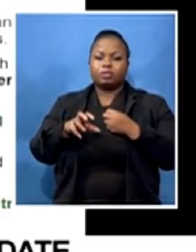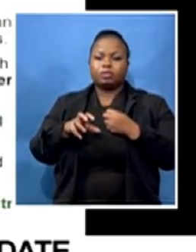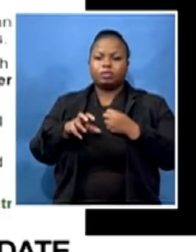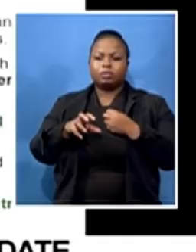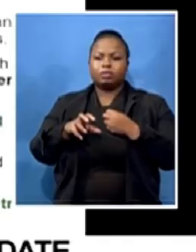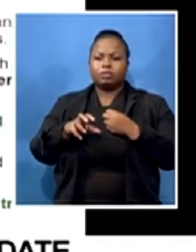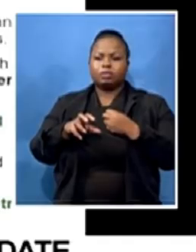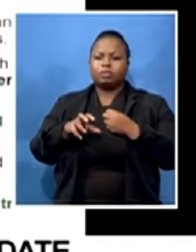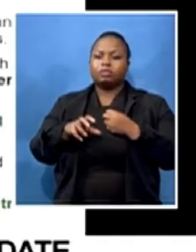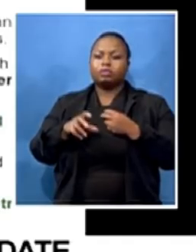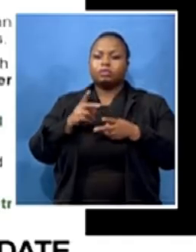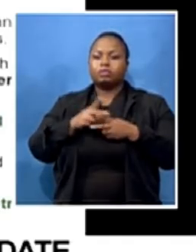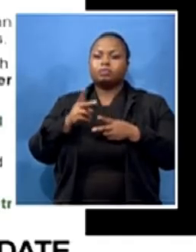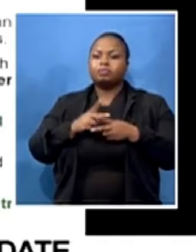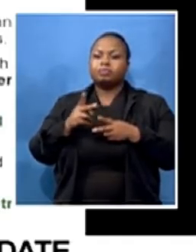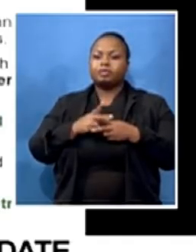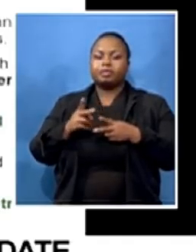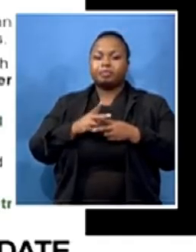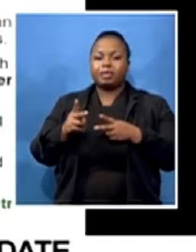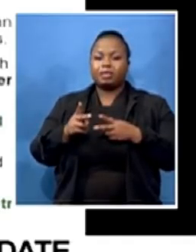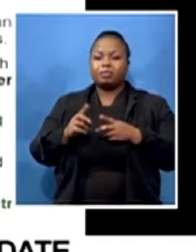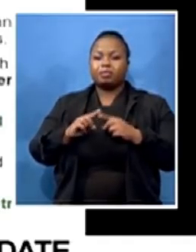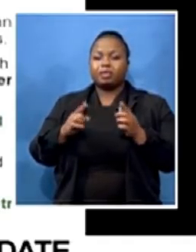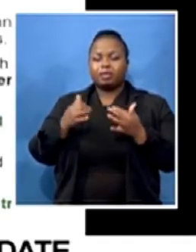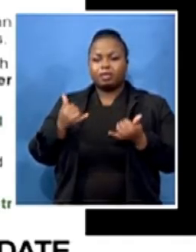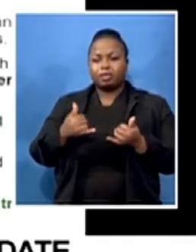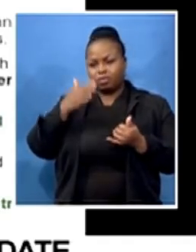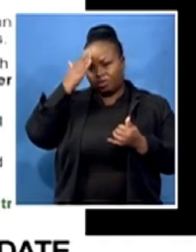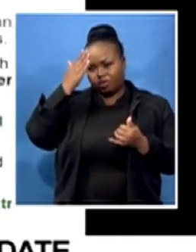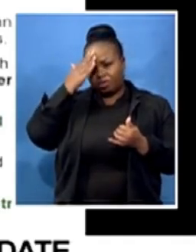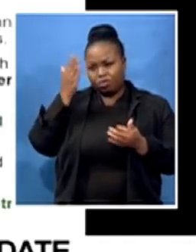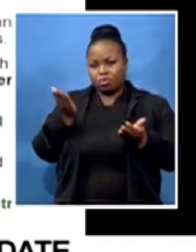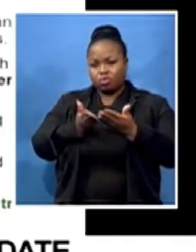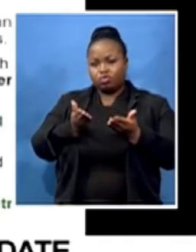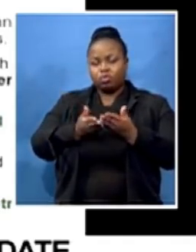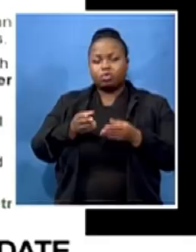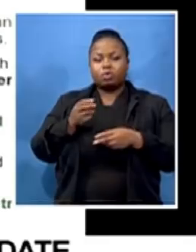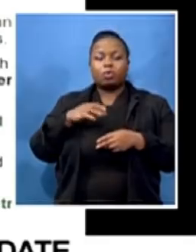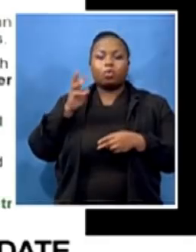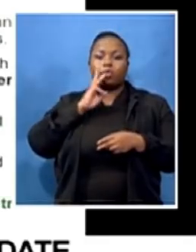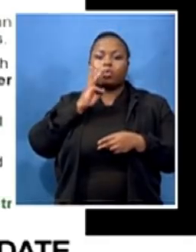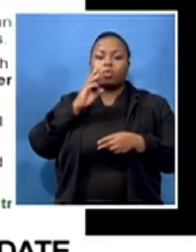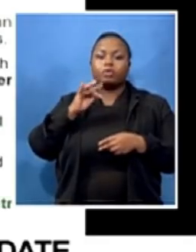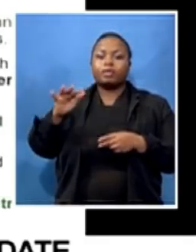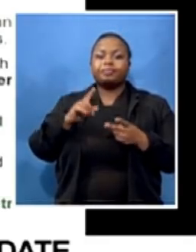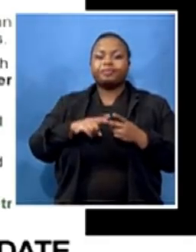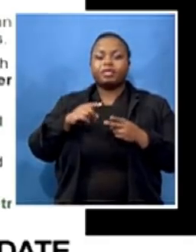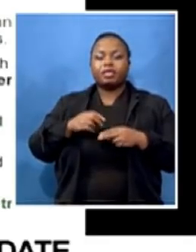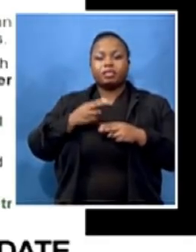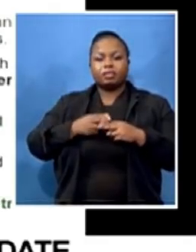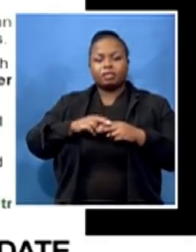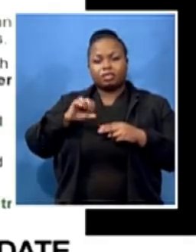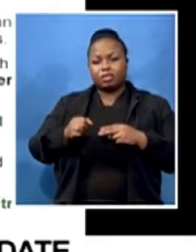the schools, water and sanitation is a problem in some of the schools. And there's some